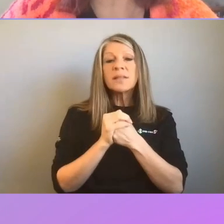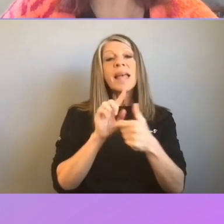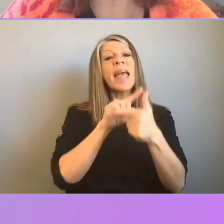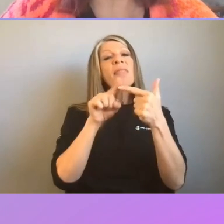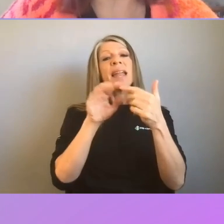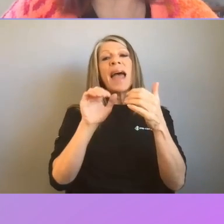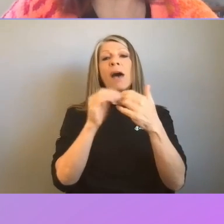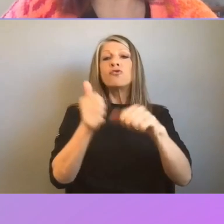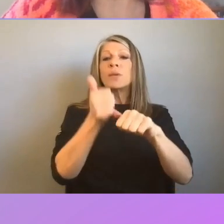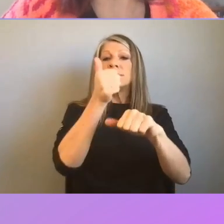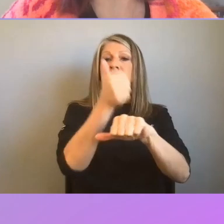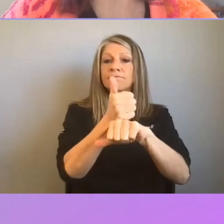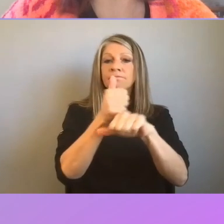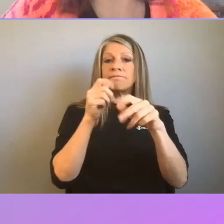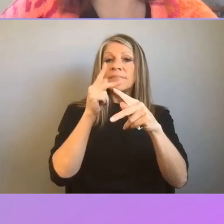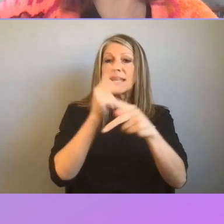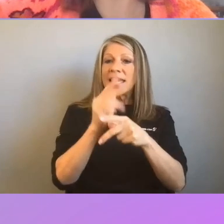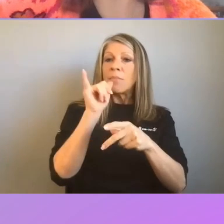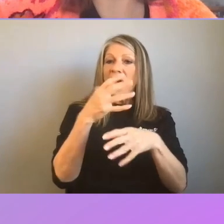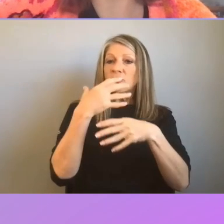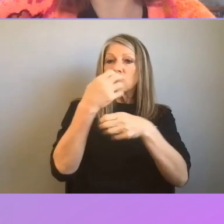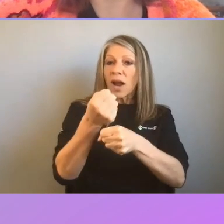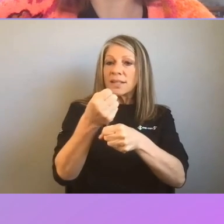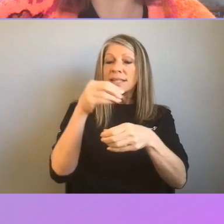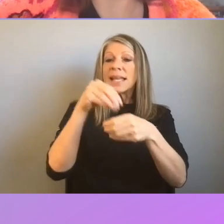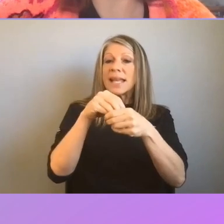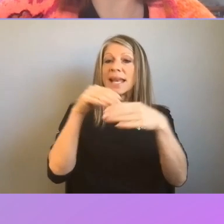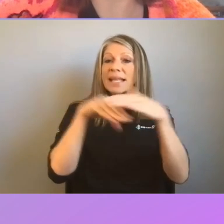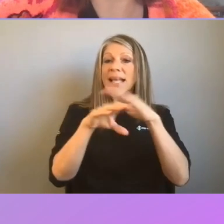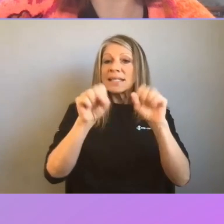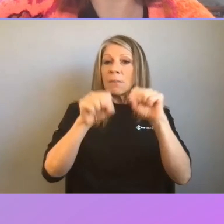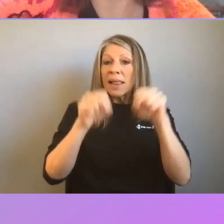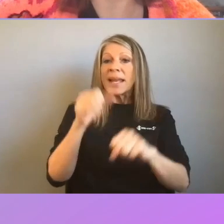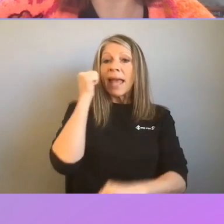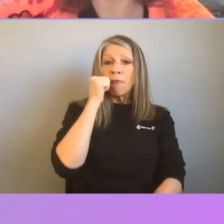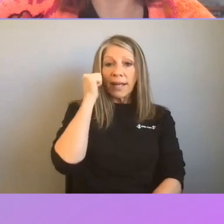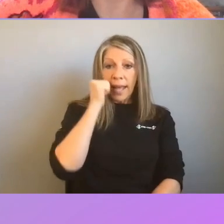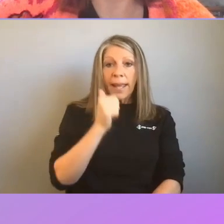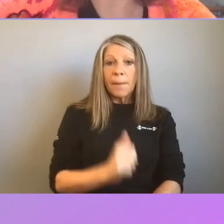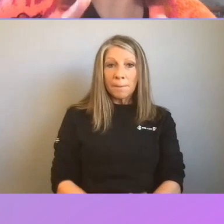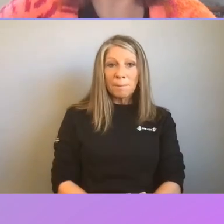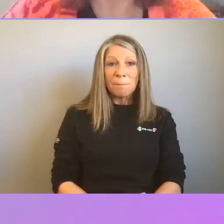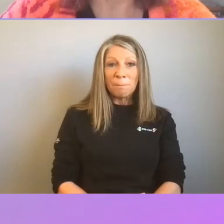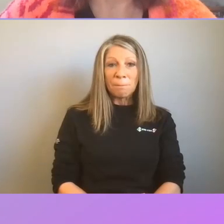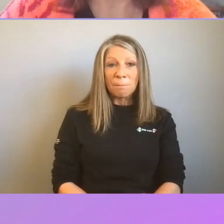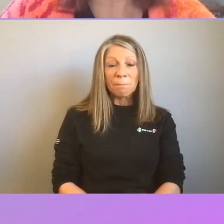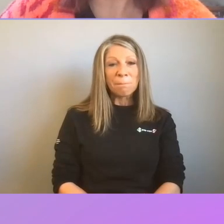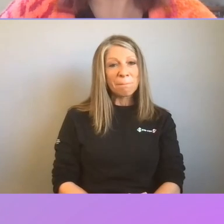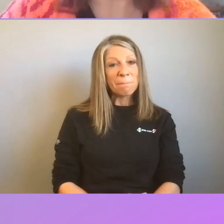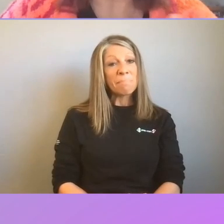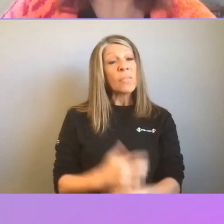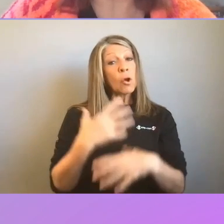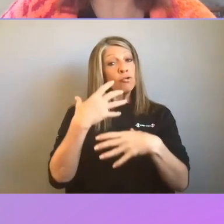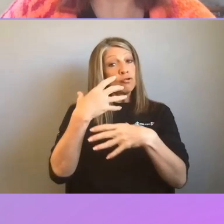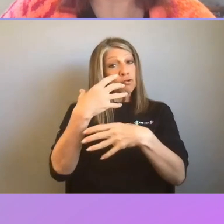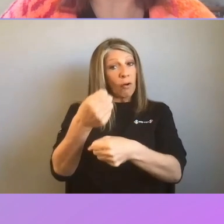how to establish and maintain that trust in accessibility on a daily basis. So,